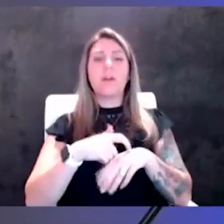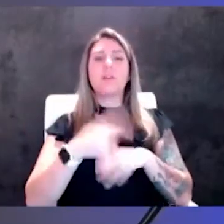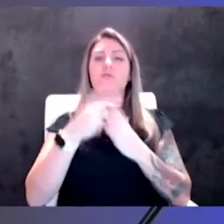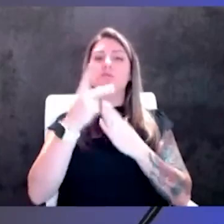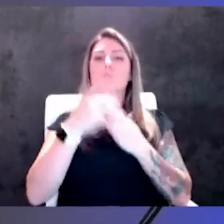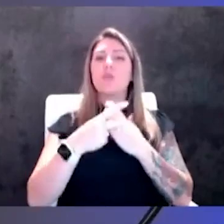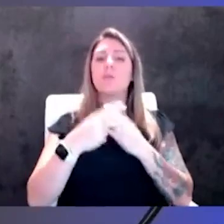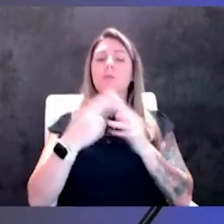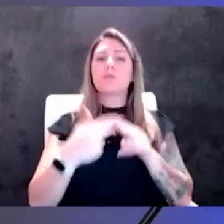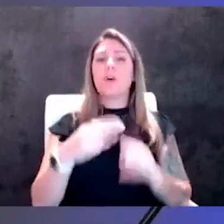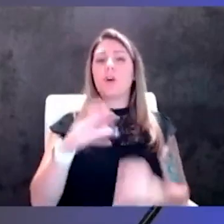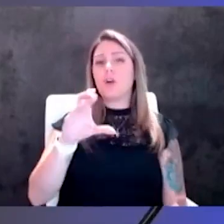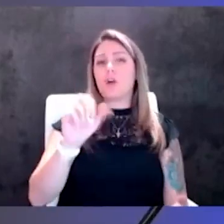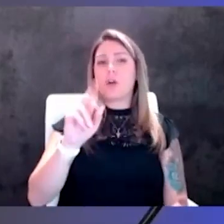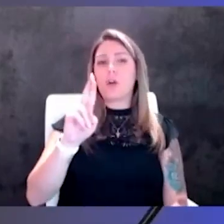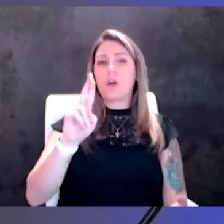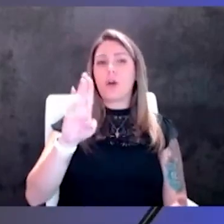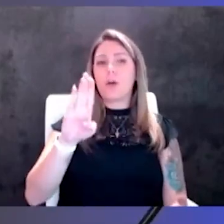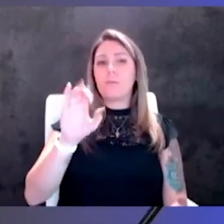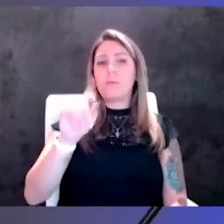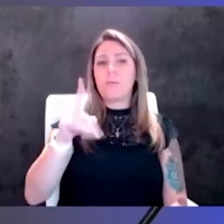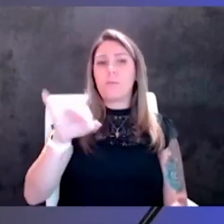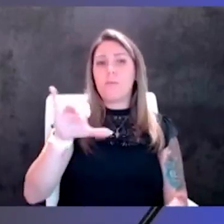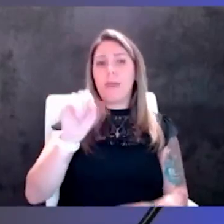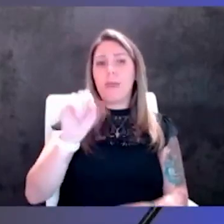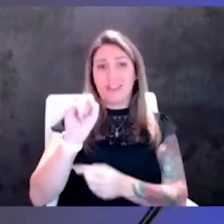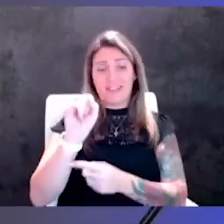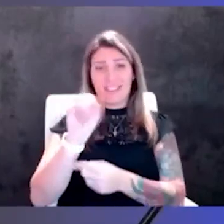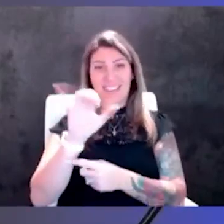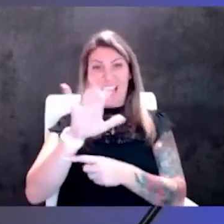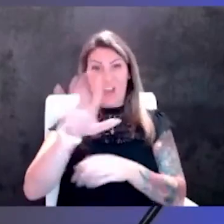entire function of CARB-X is to get